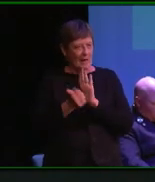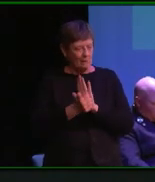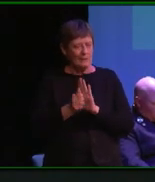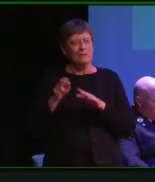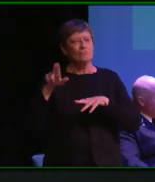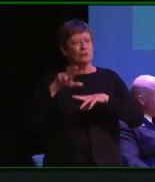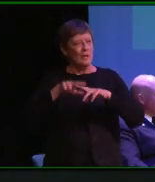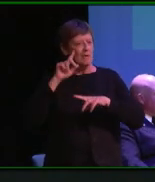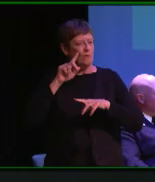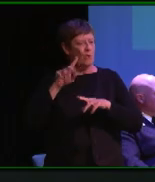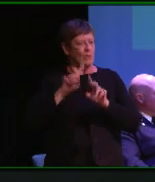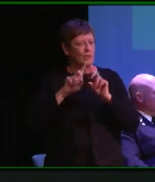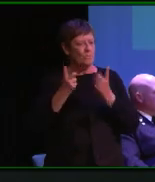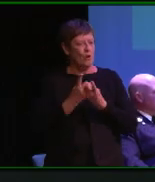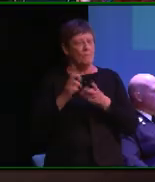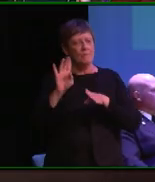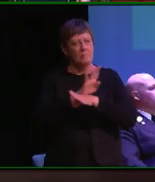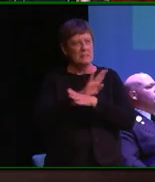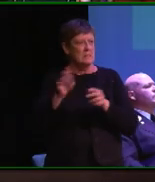Business Administration.